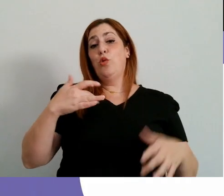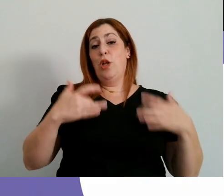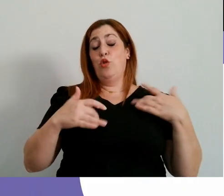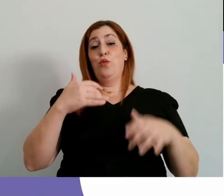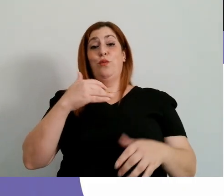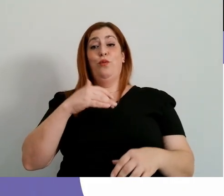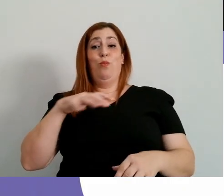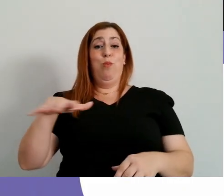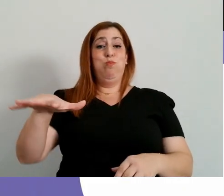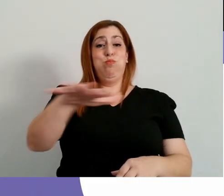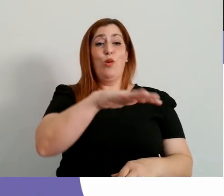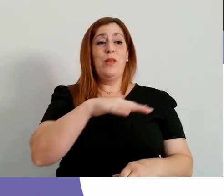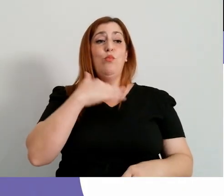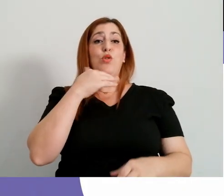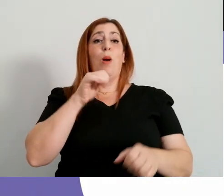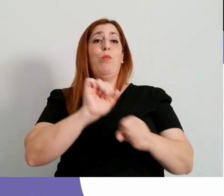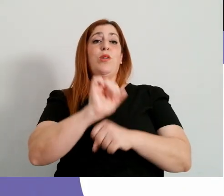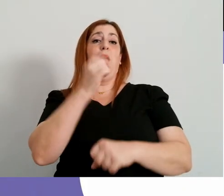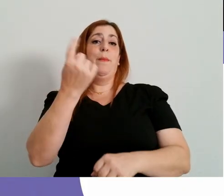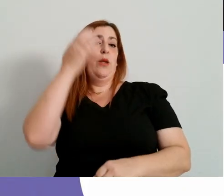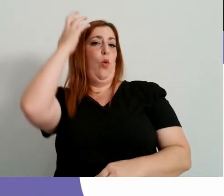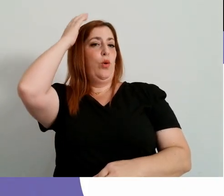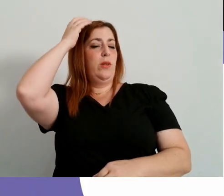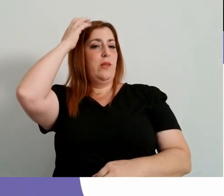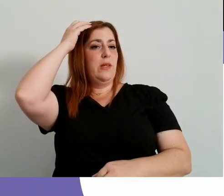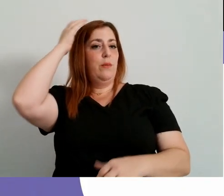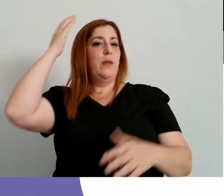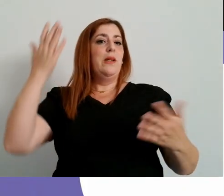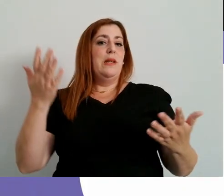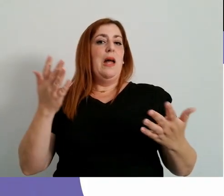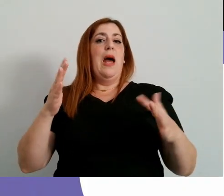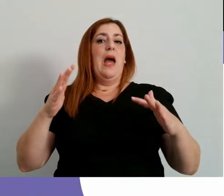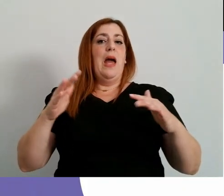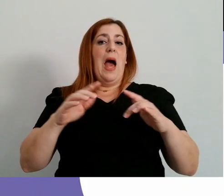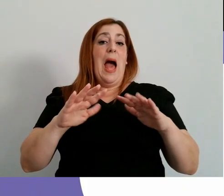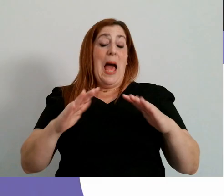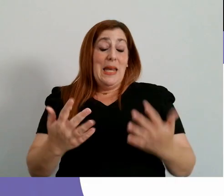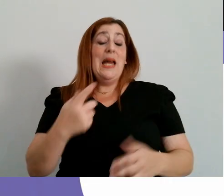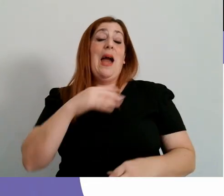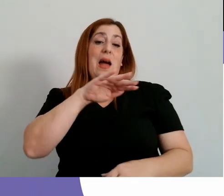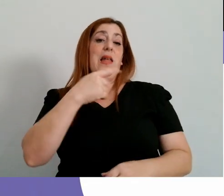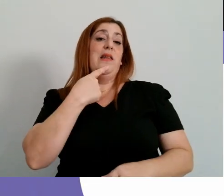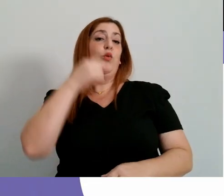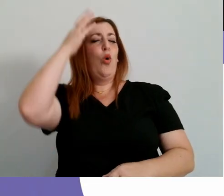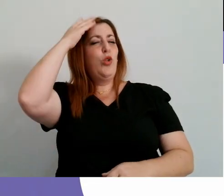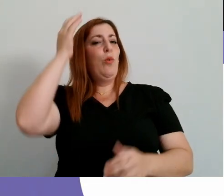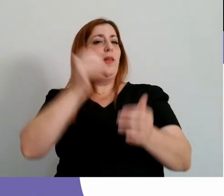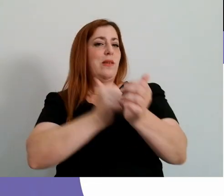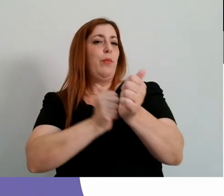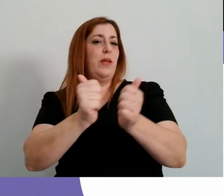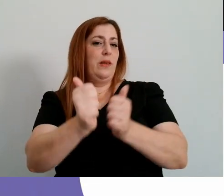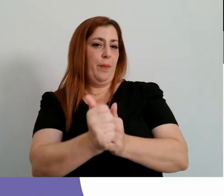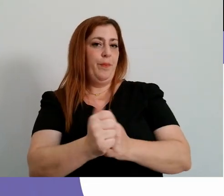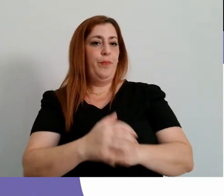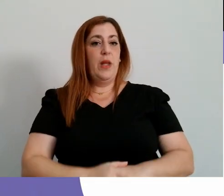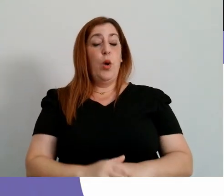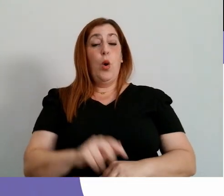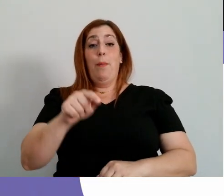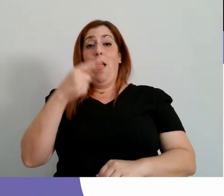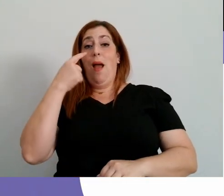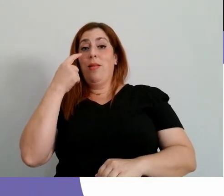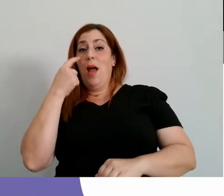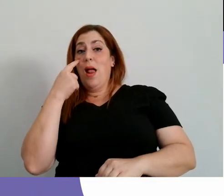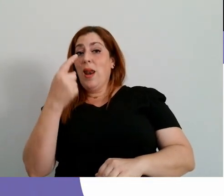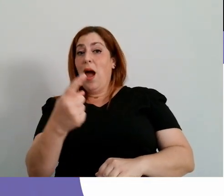So that's why we say it is a disability, because a disability is not a bad word. And you might be seeing the two